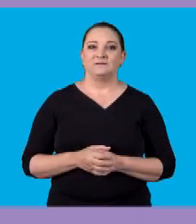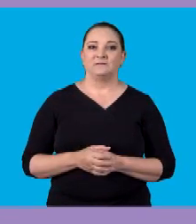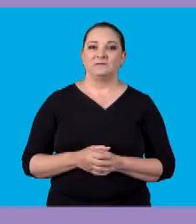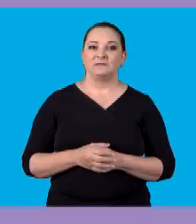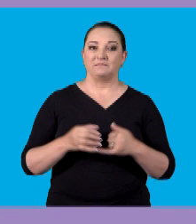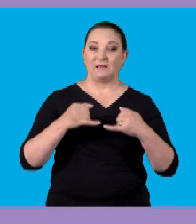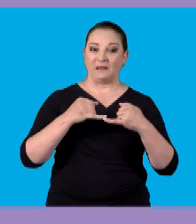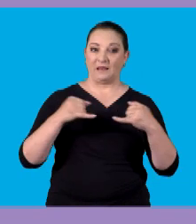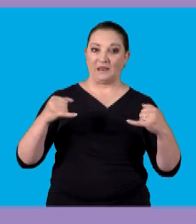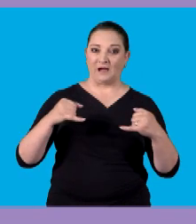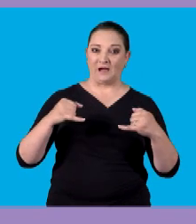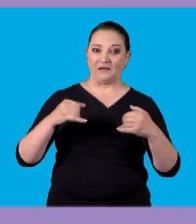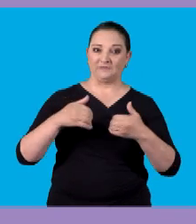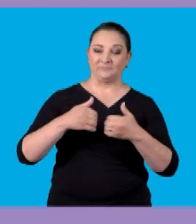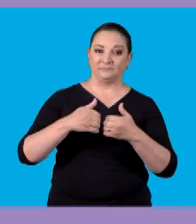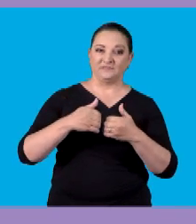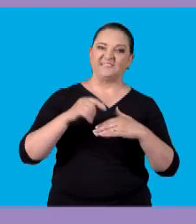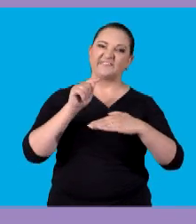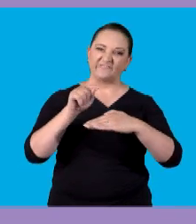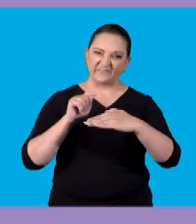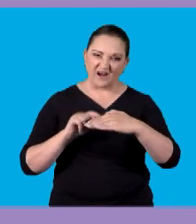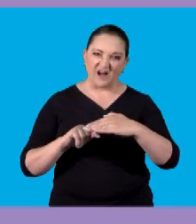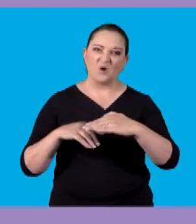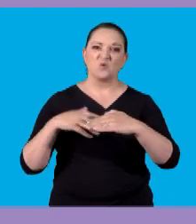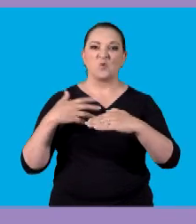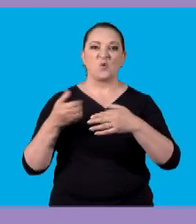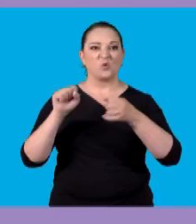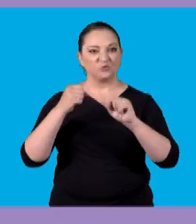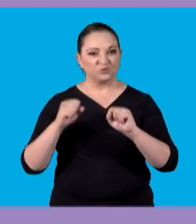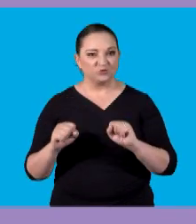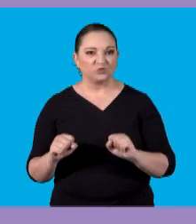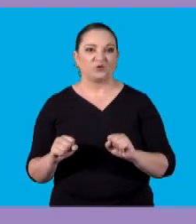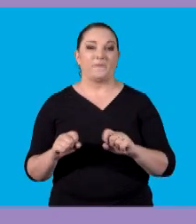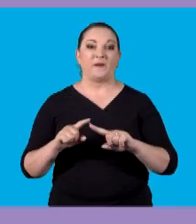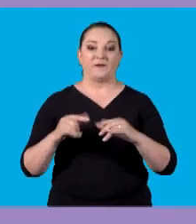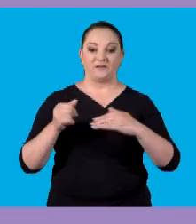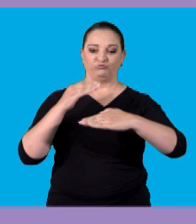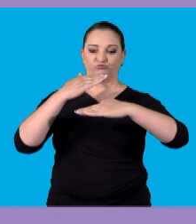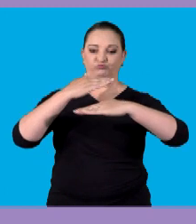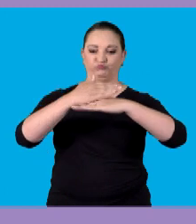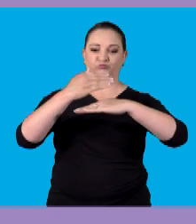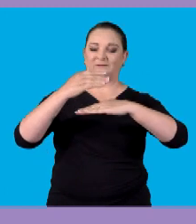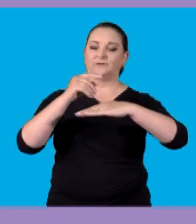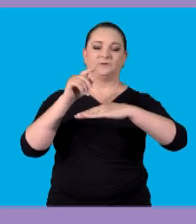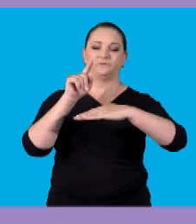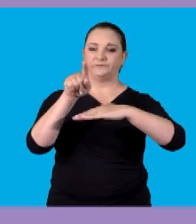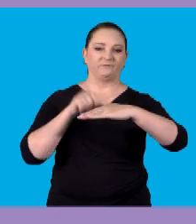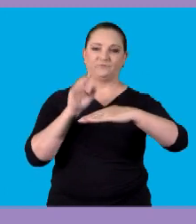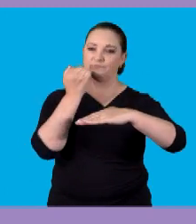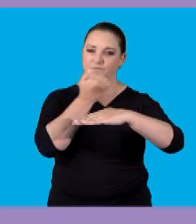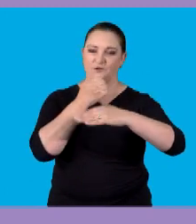divide a line, an angle, or a shape, or any object into